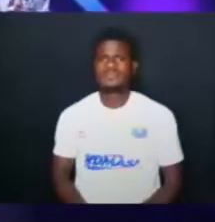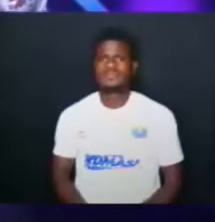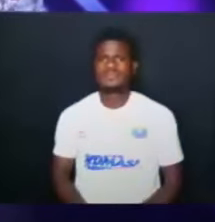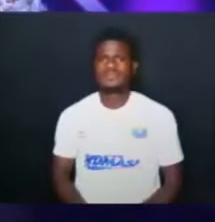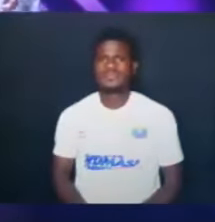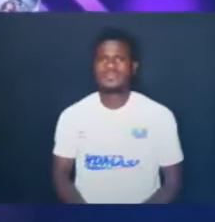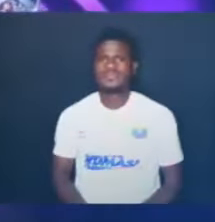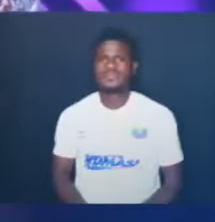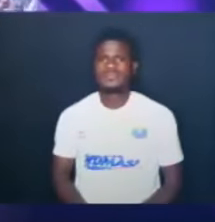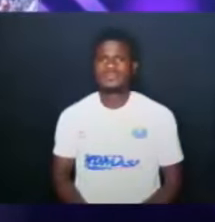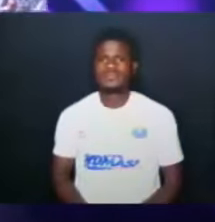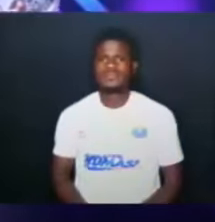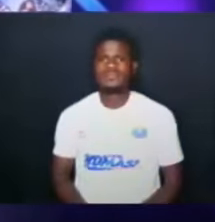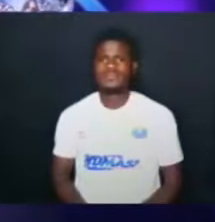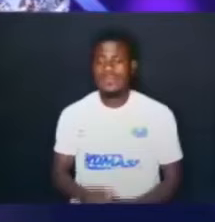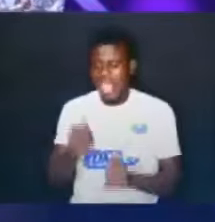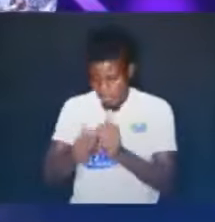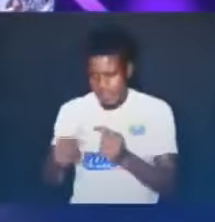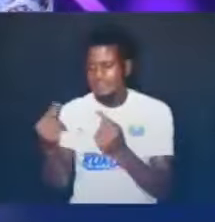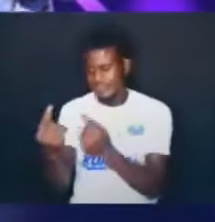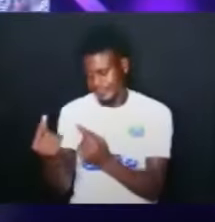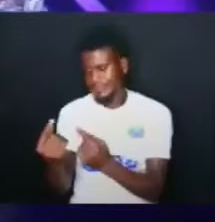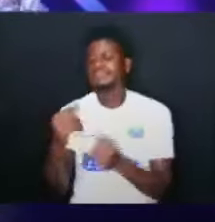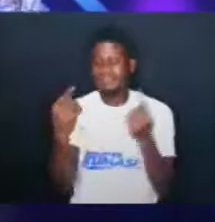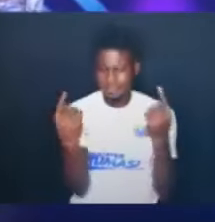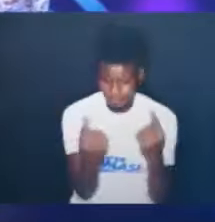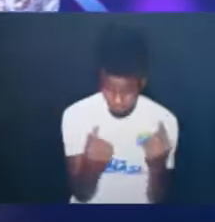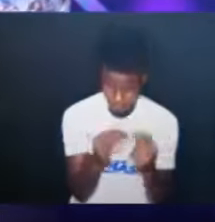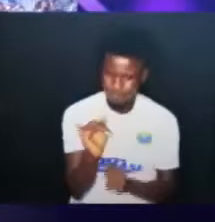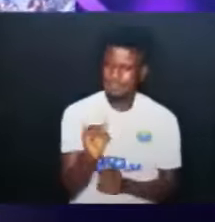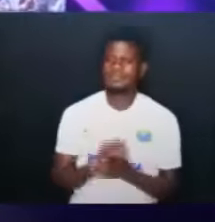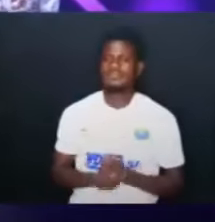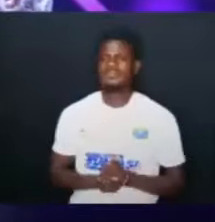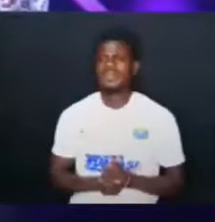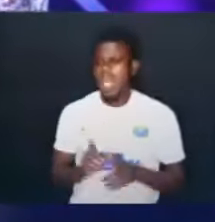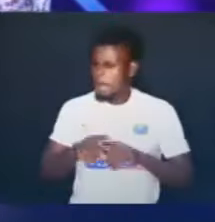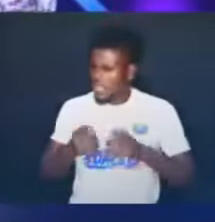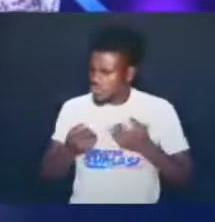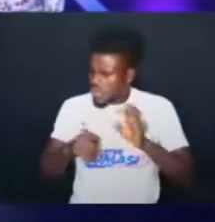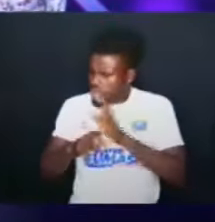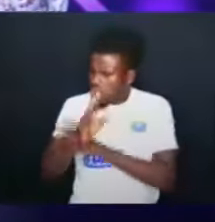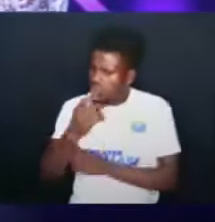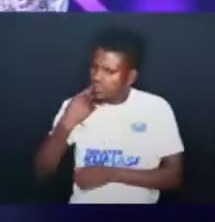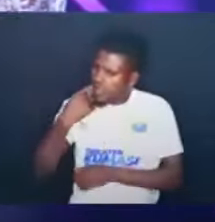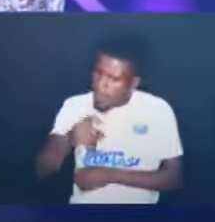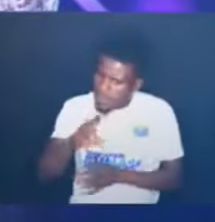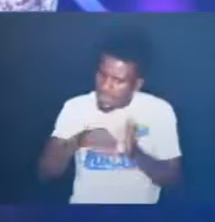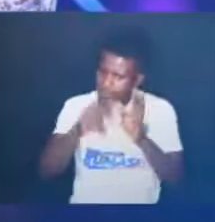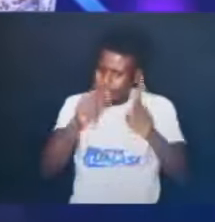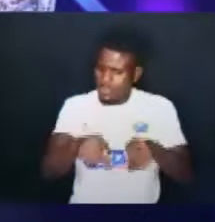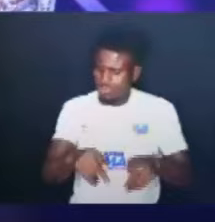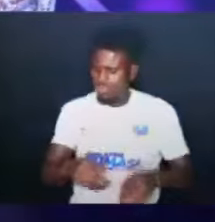Ubia, or Yahoo, every sin is sin. Bonibiara, but when God instructs and the human being is not